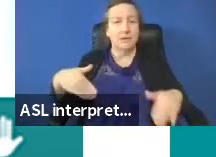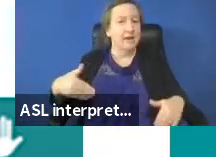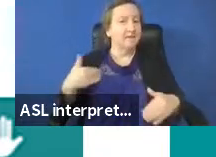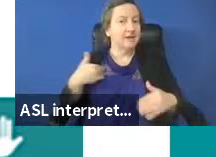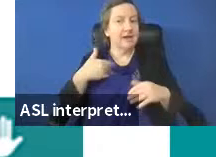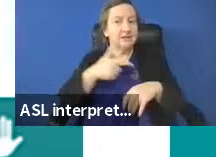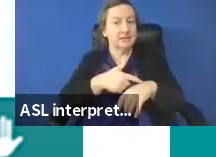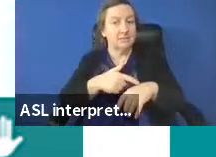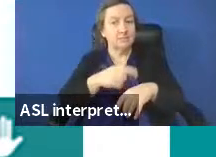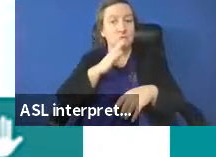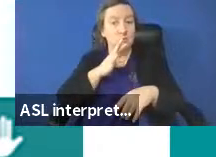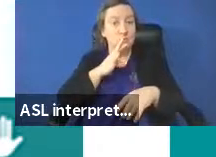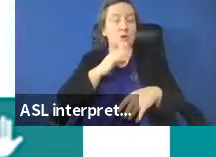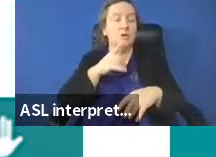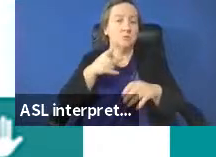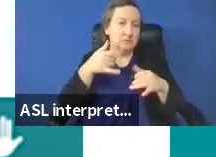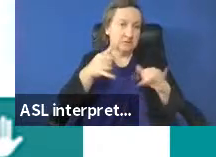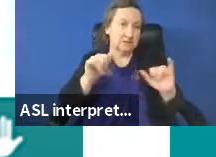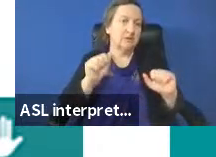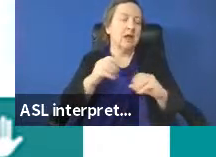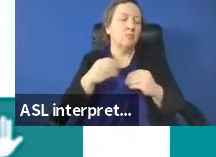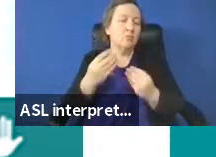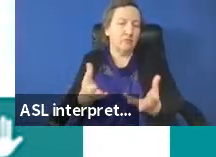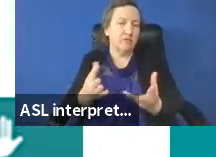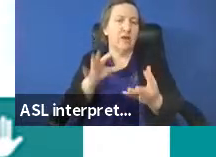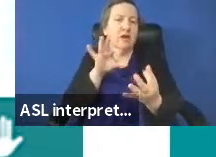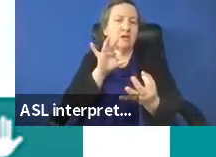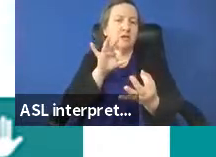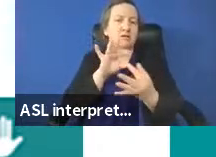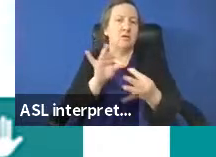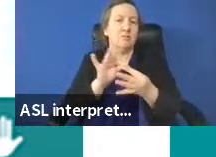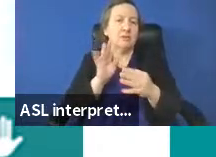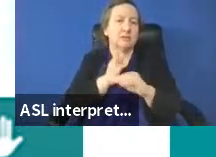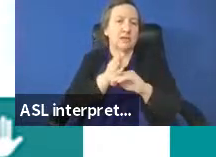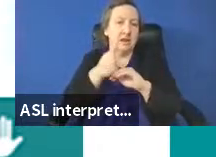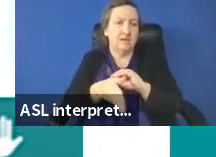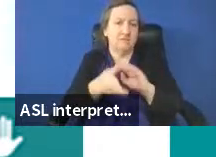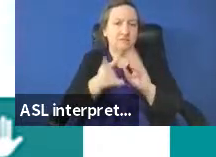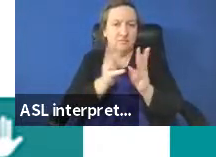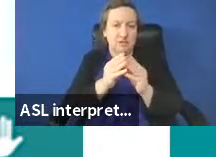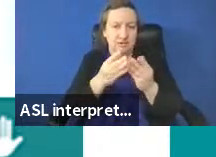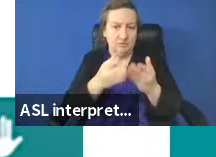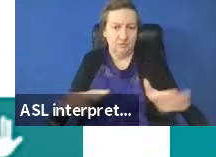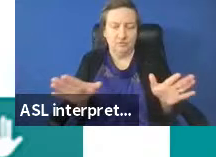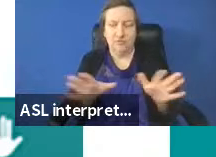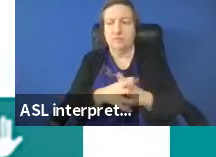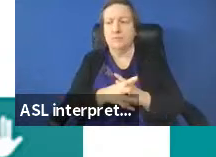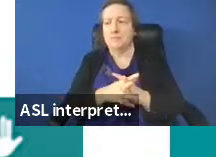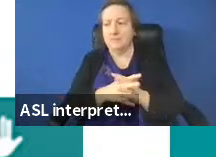to speak, you can still provide comments after the meeting.